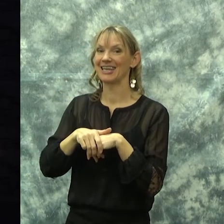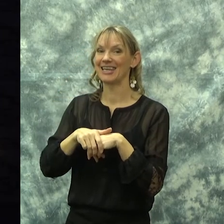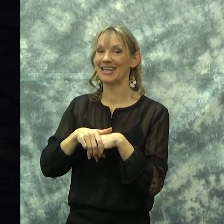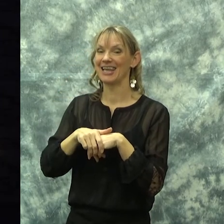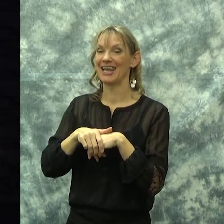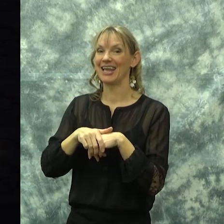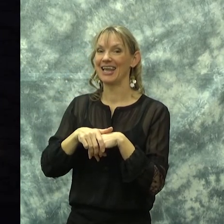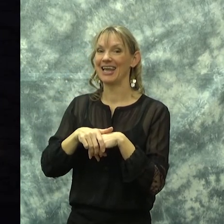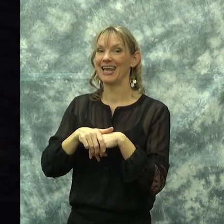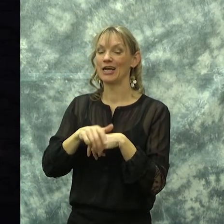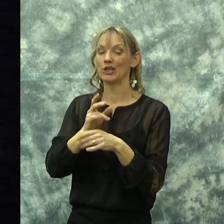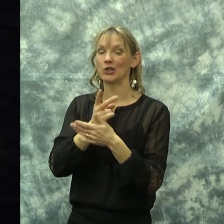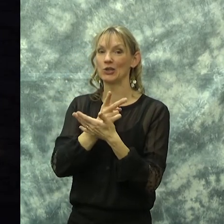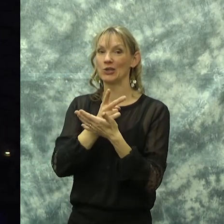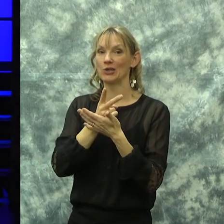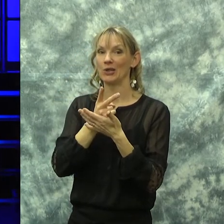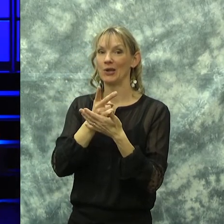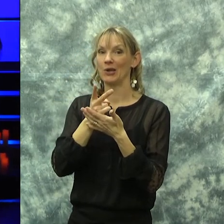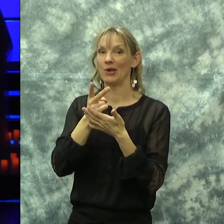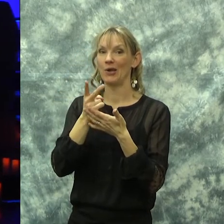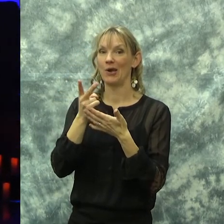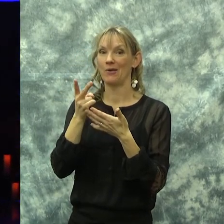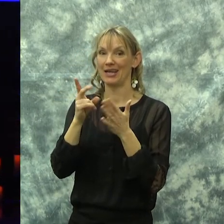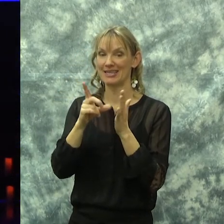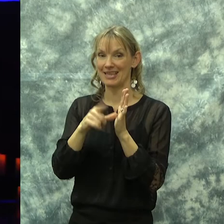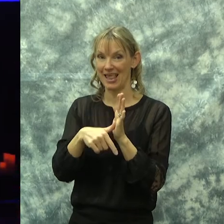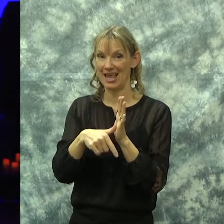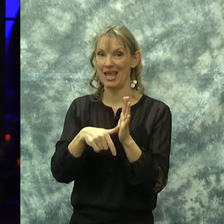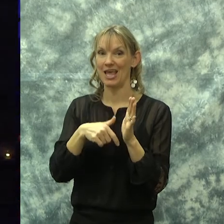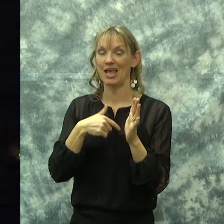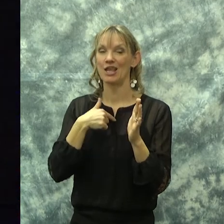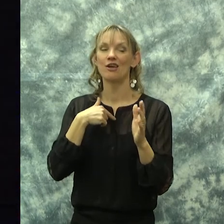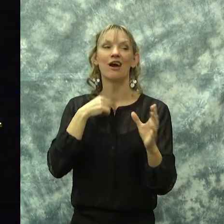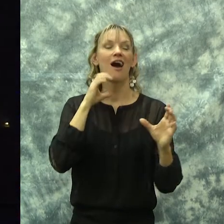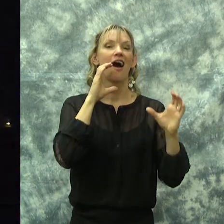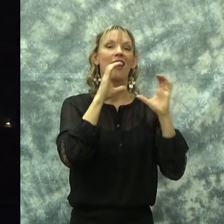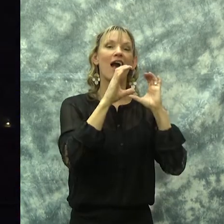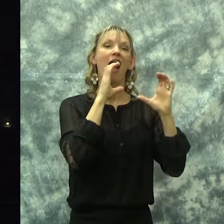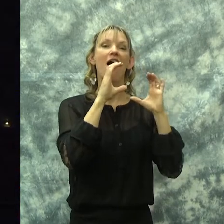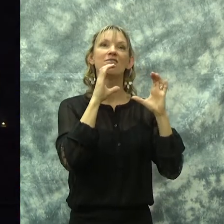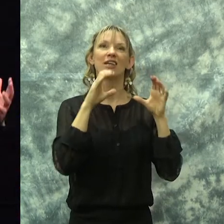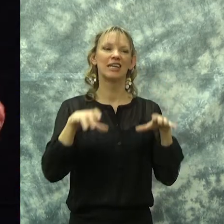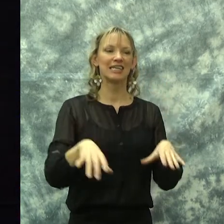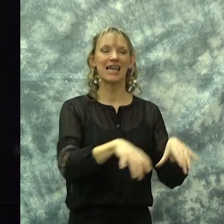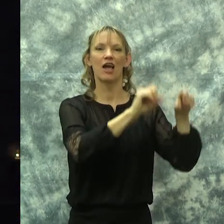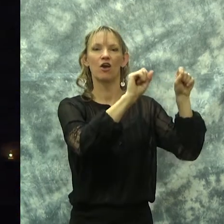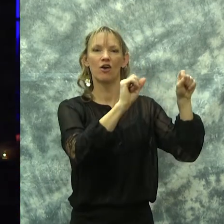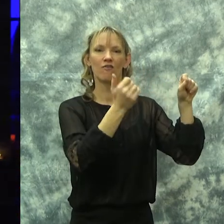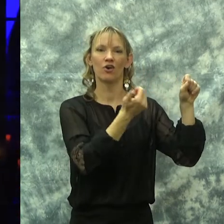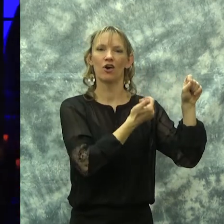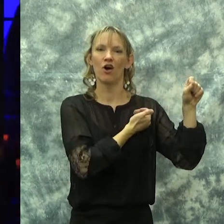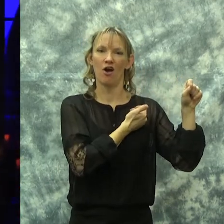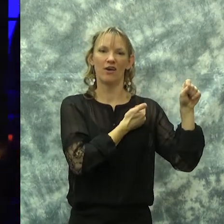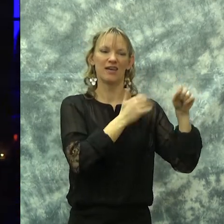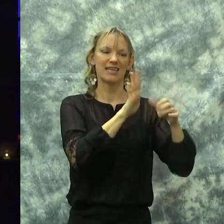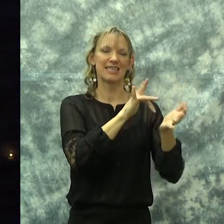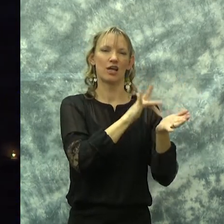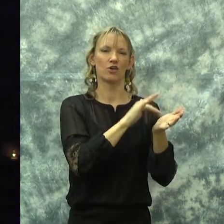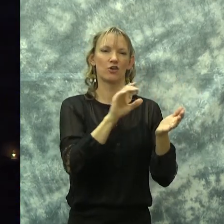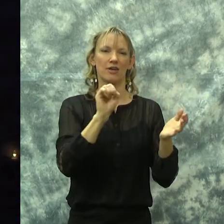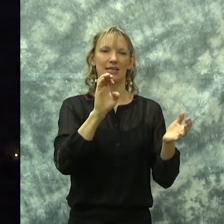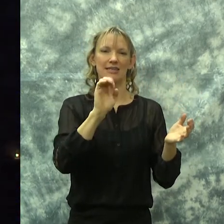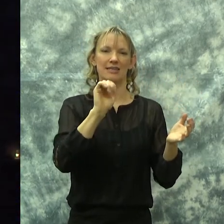And it wasn't within 2 weeks of that, I was in conversations to take over our center in Seal Beach,